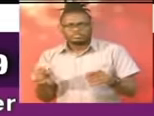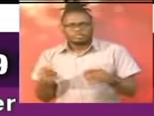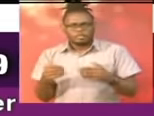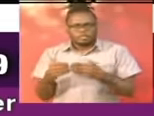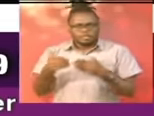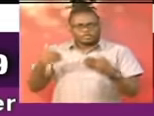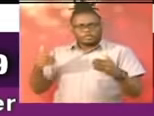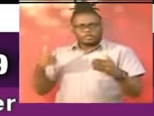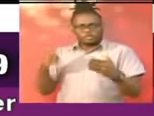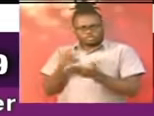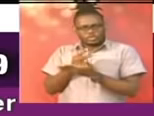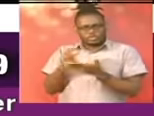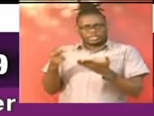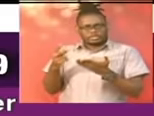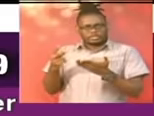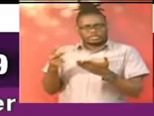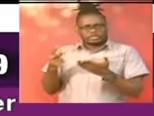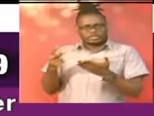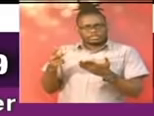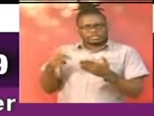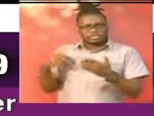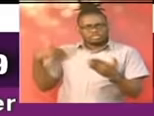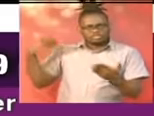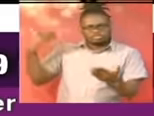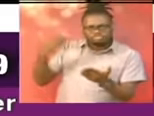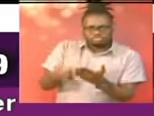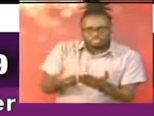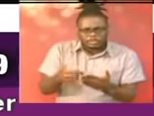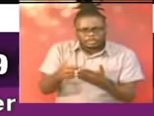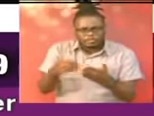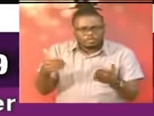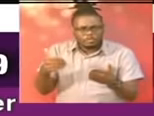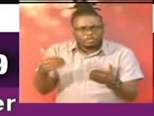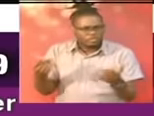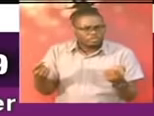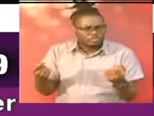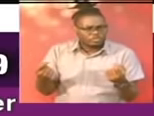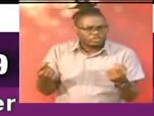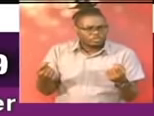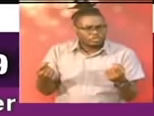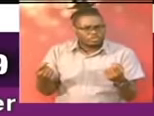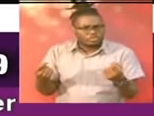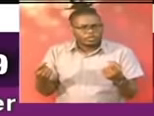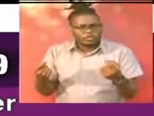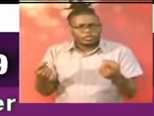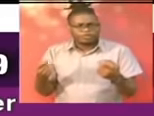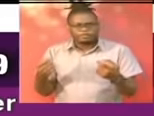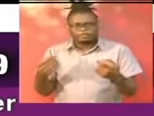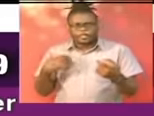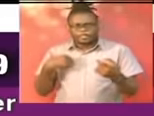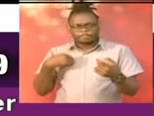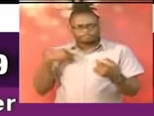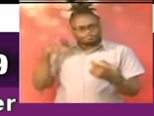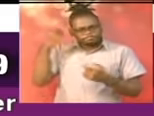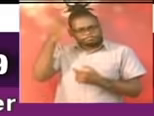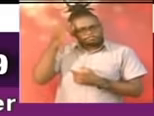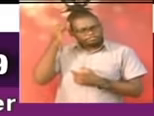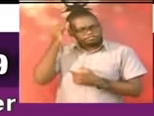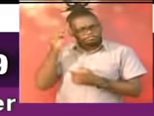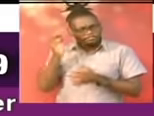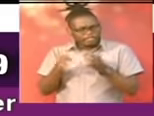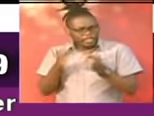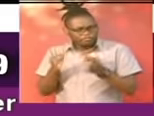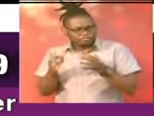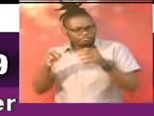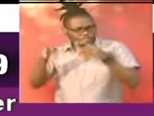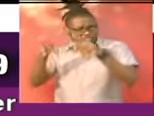as fully vaccinated. So I was wondering, such persons, they would get